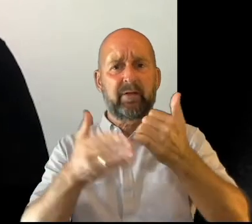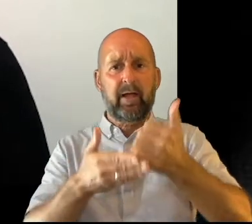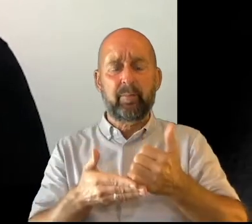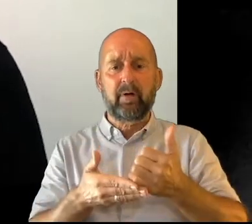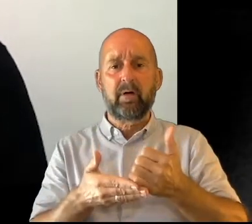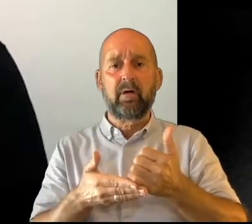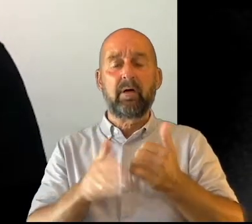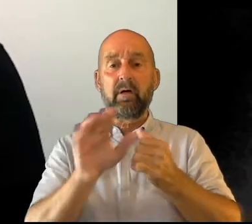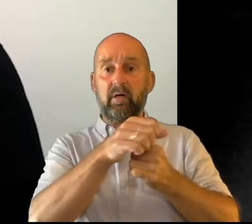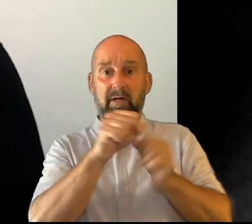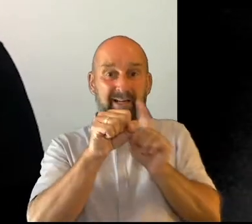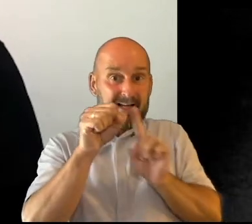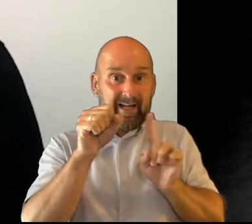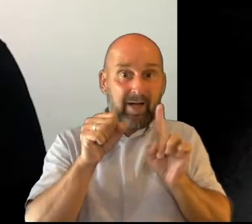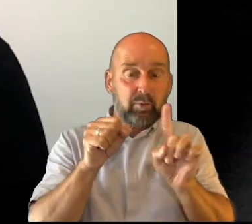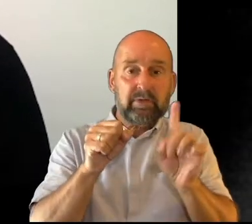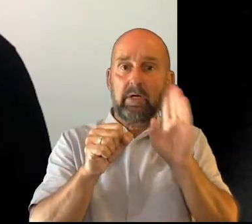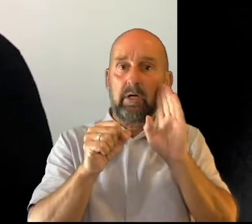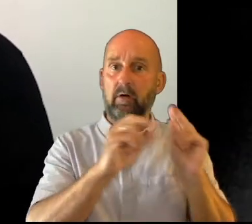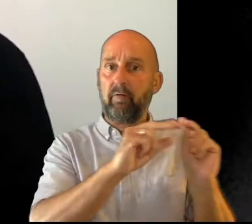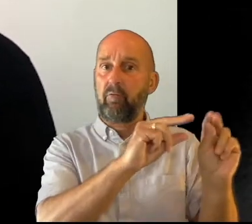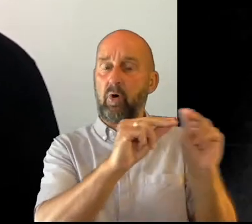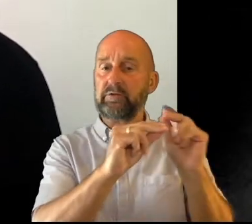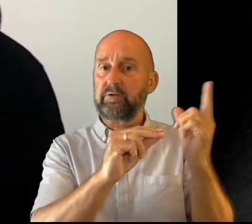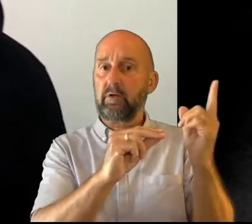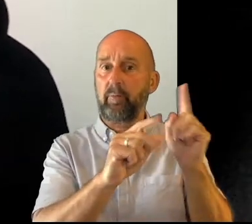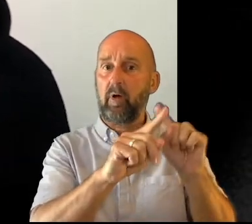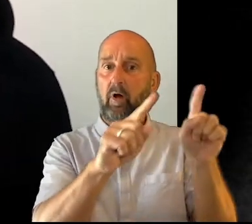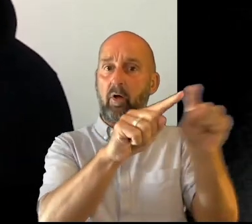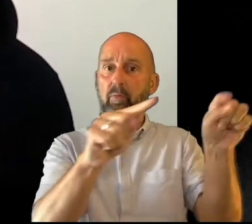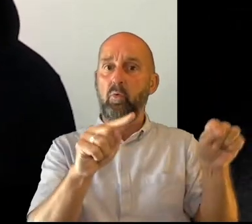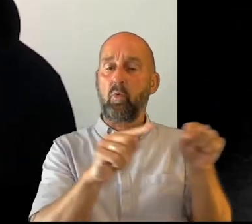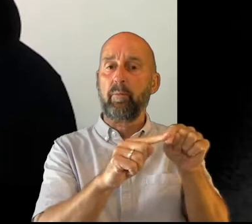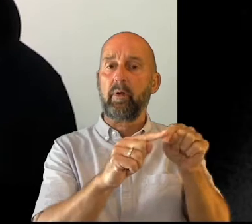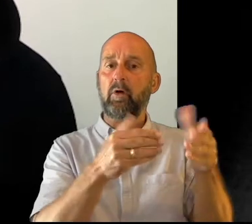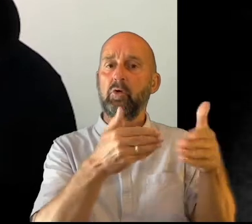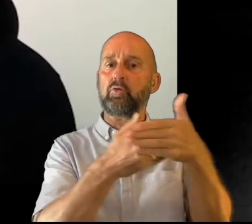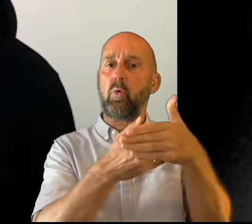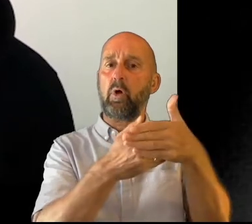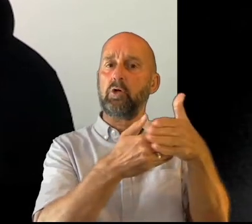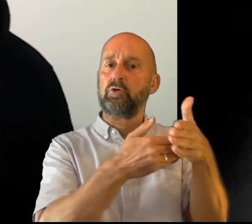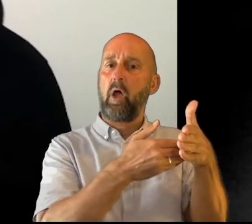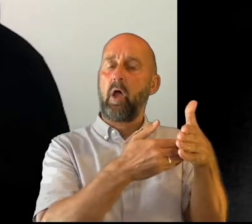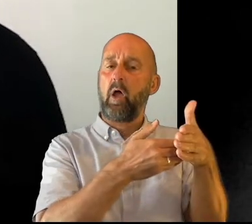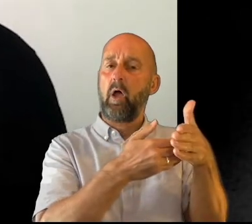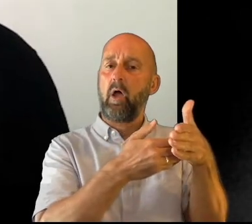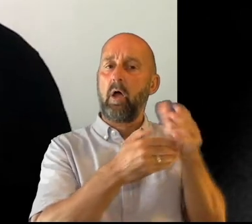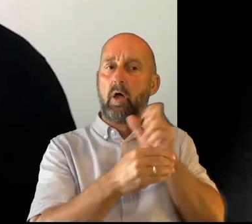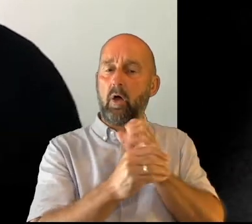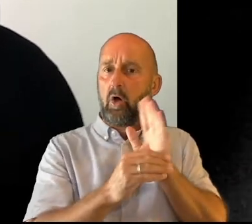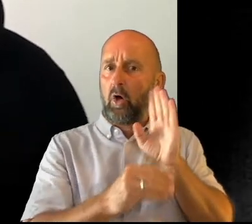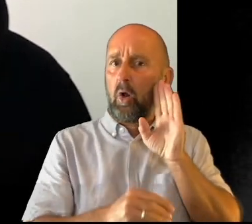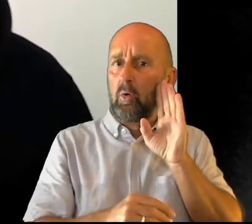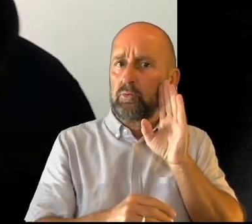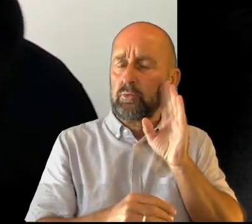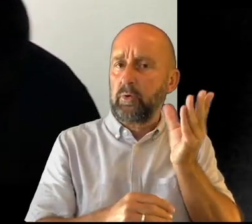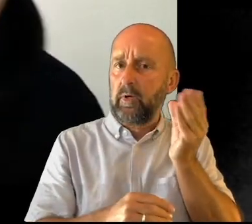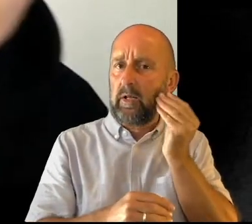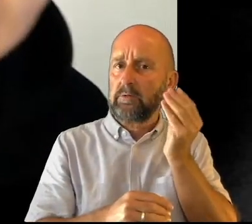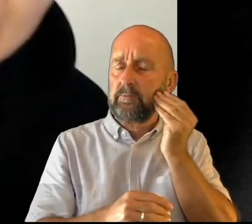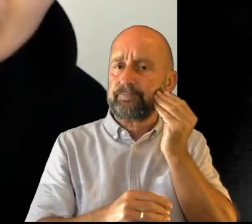She sneaks out of the room and hears voices coming from a room with the door slightly ajar. She creeps close and